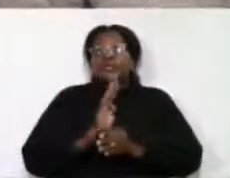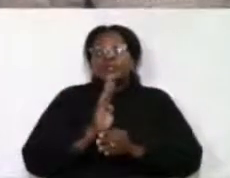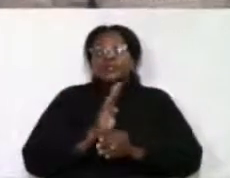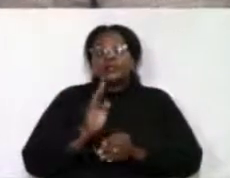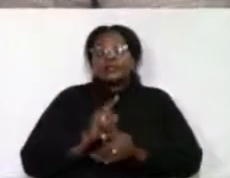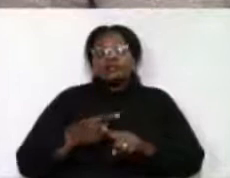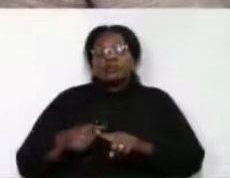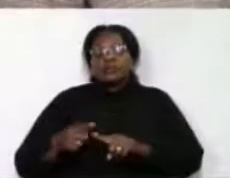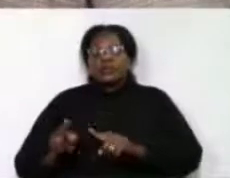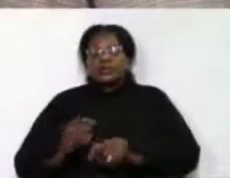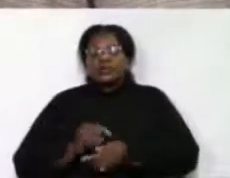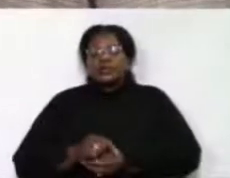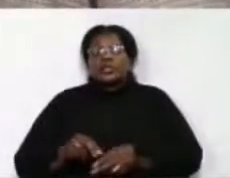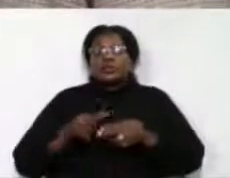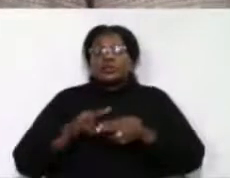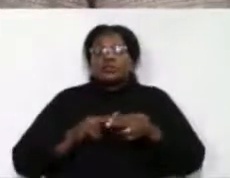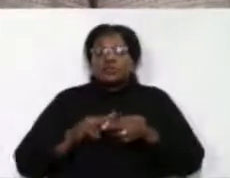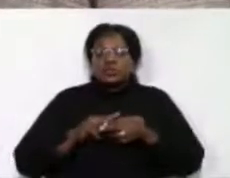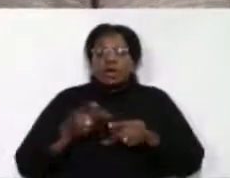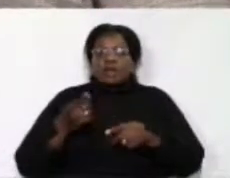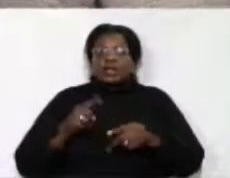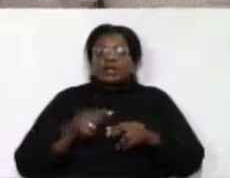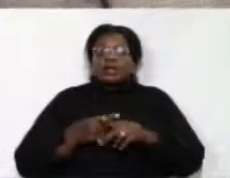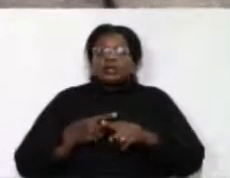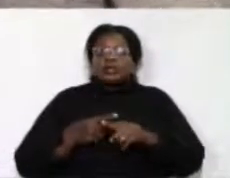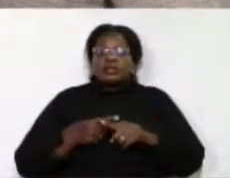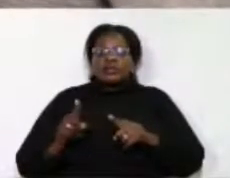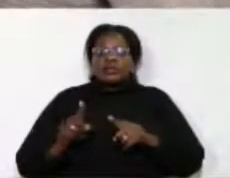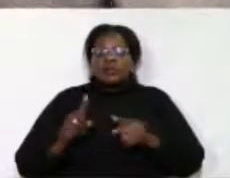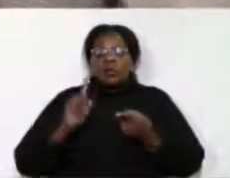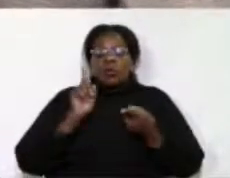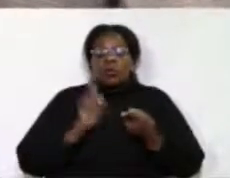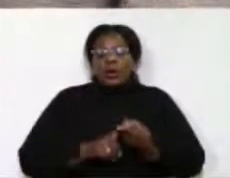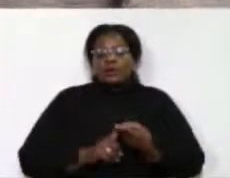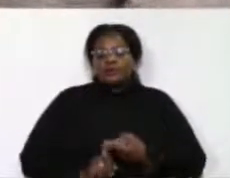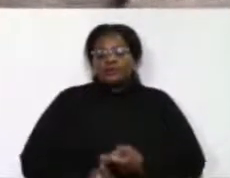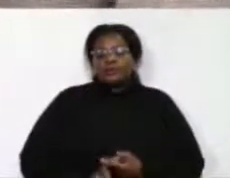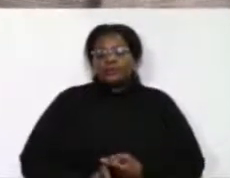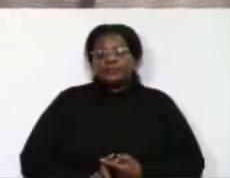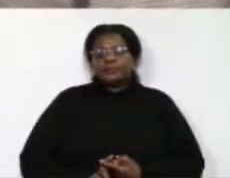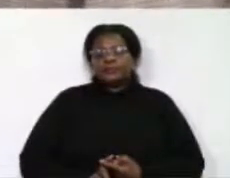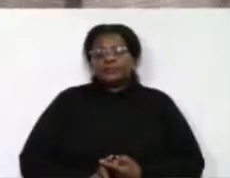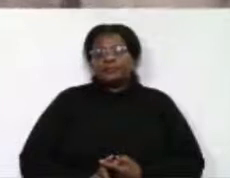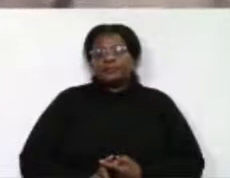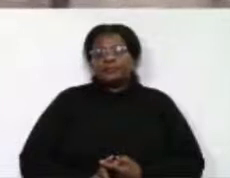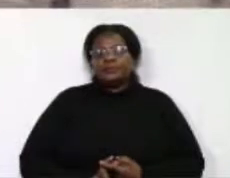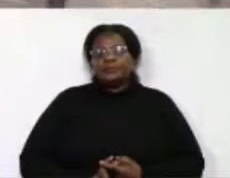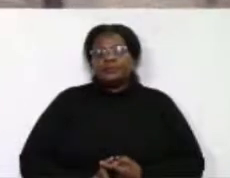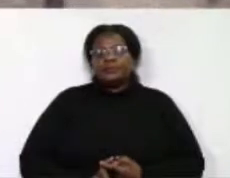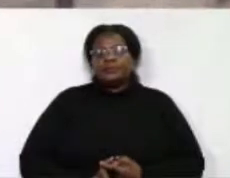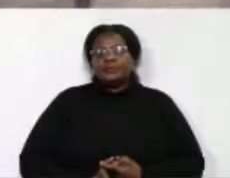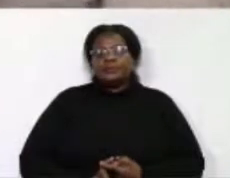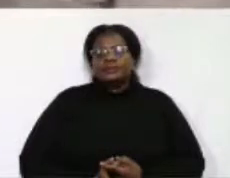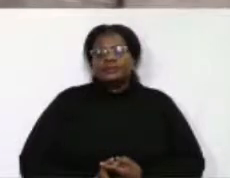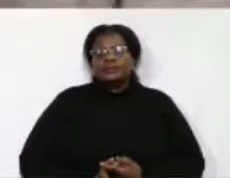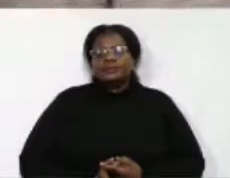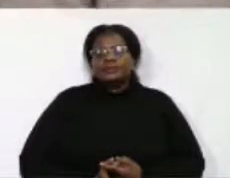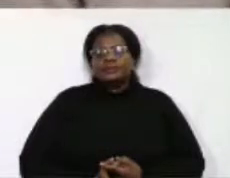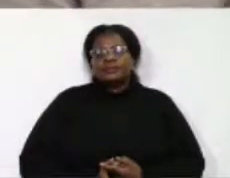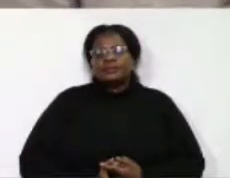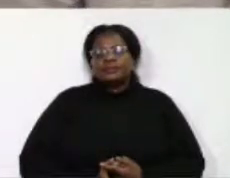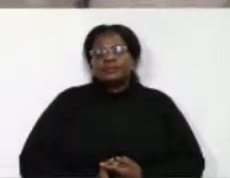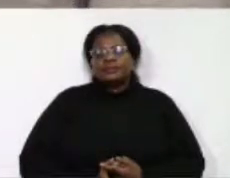these terms, but they're kind of different businesses. The first one, I really, it's not a pun, but I bit off more than I can